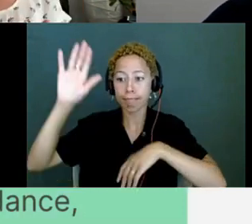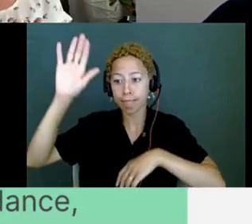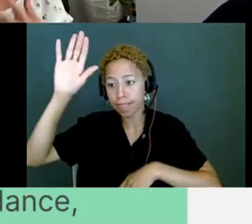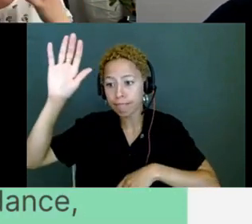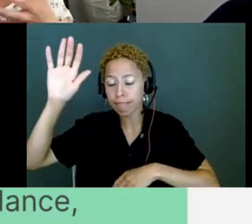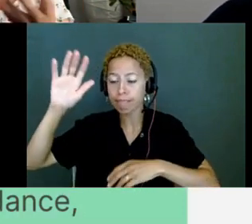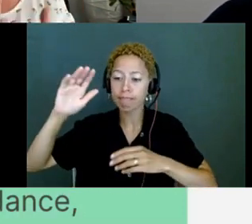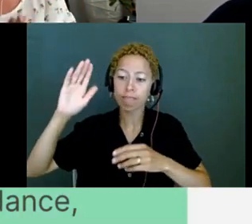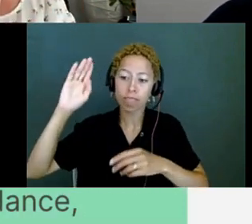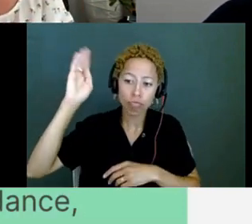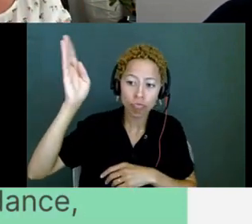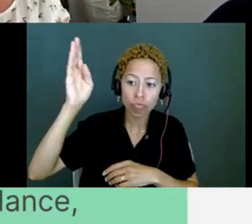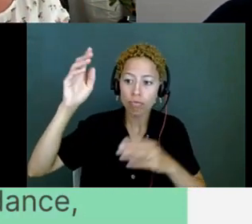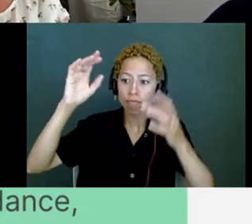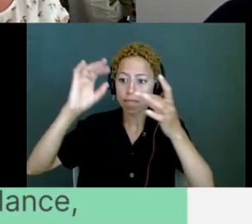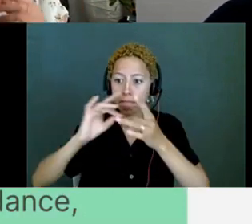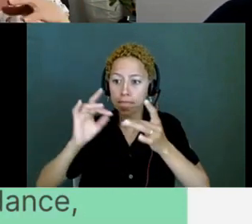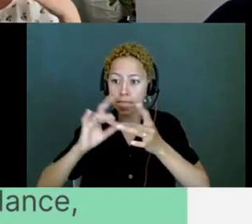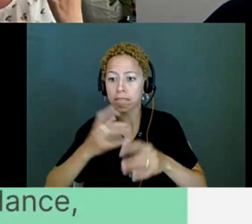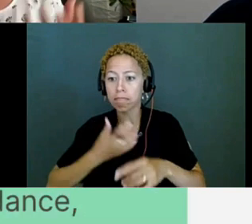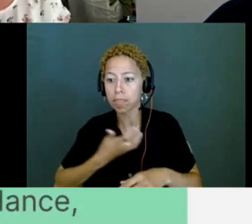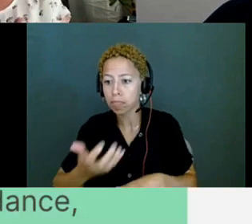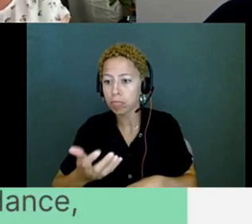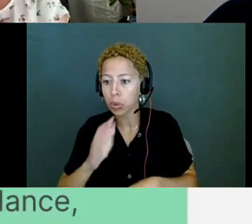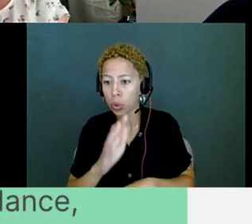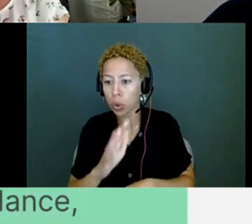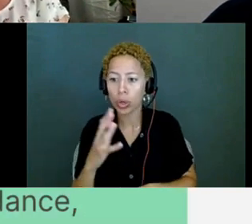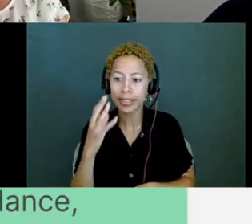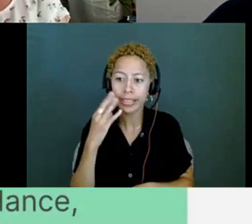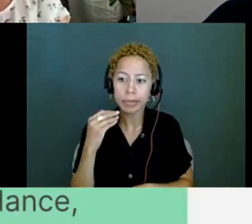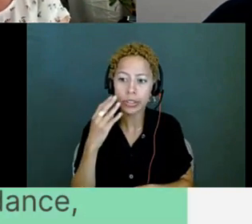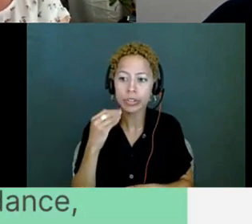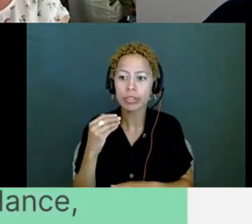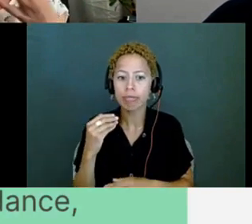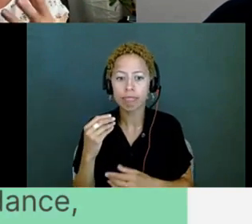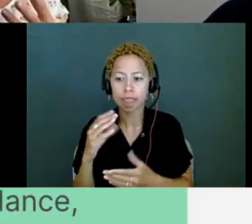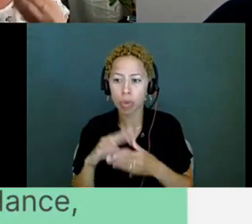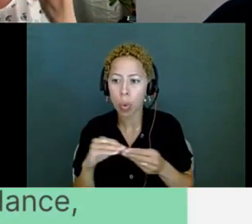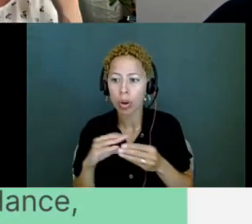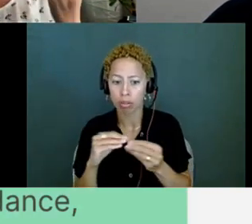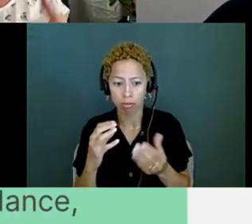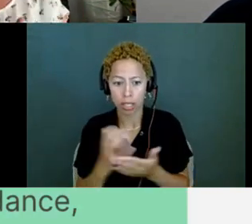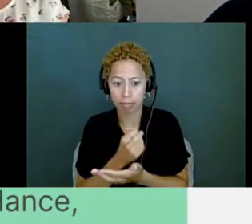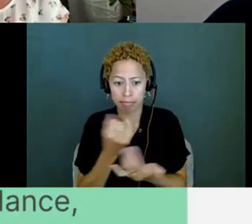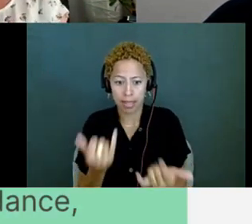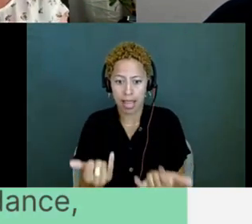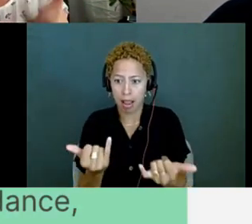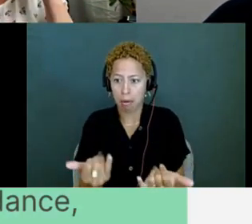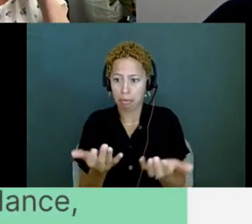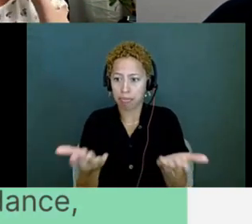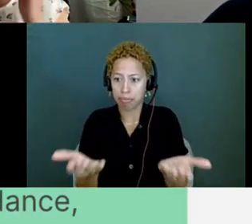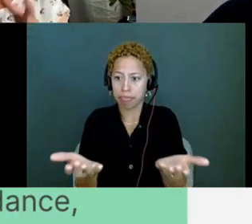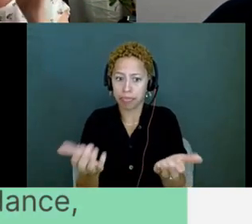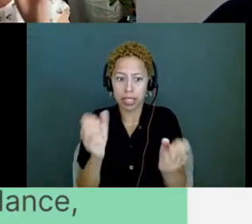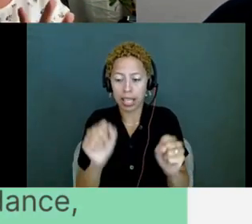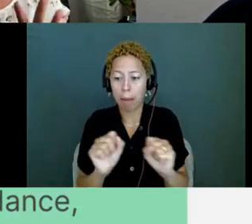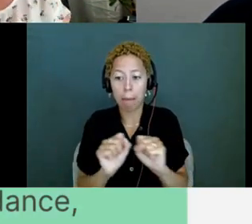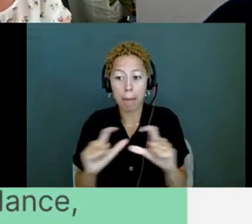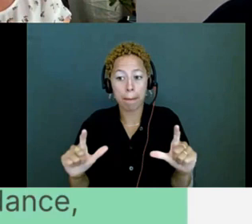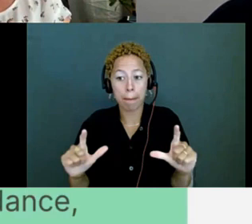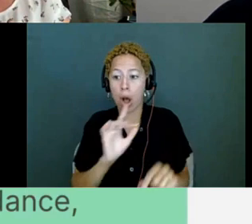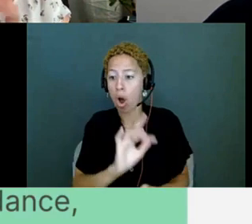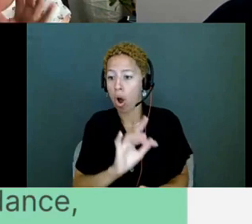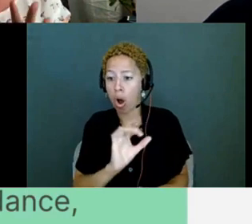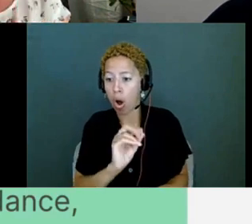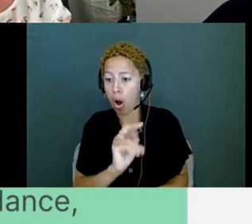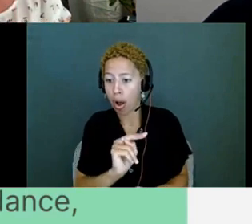question, or actually share your experience and story, maybe let's lose the time here now to do that. You can pop up the video. You can just let us